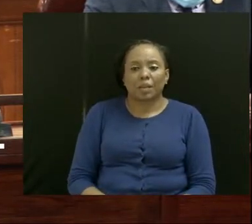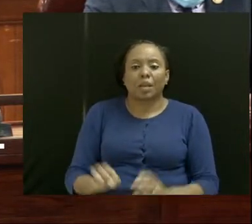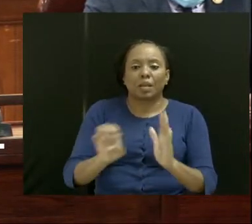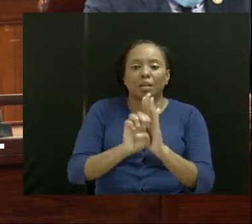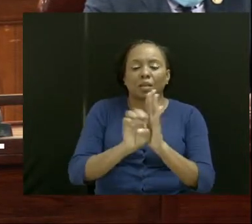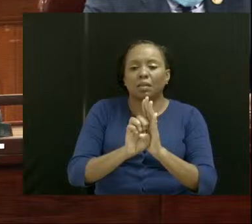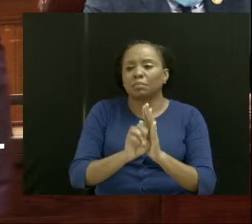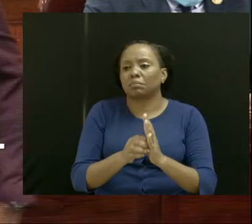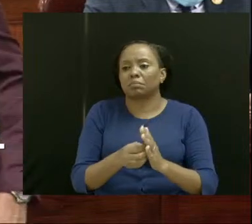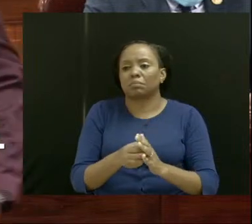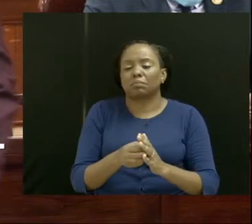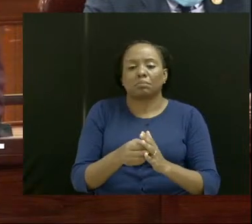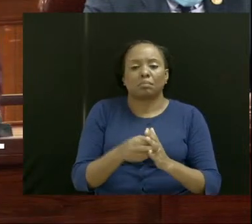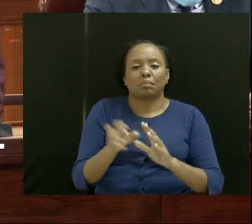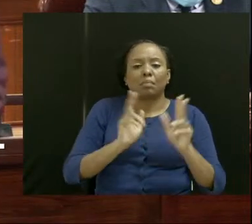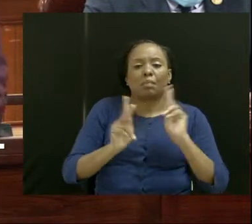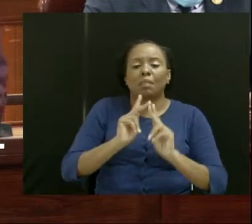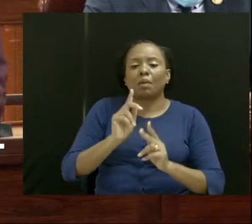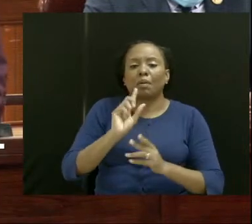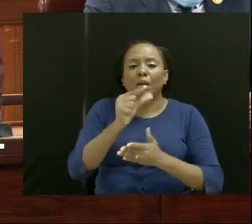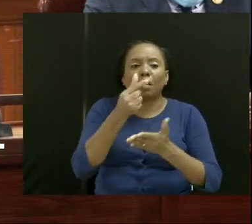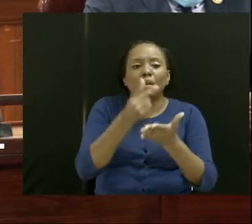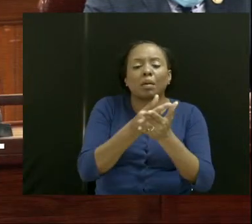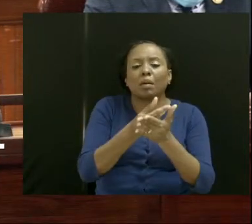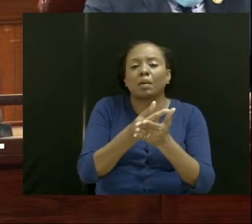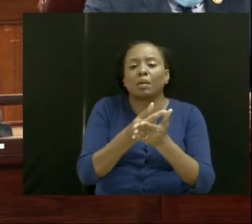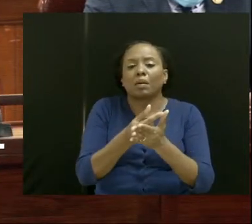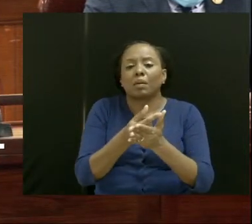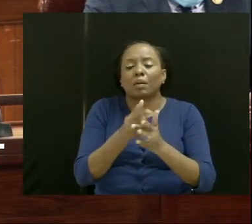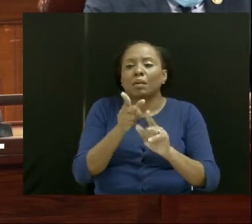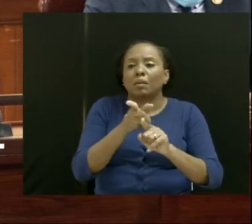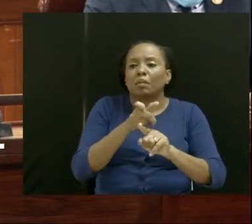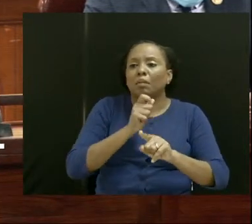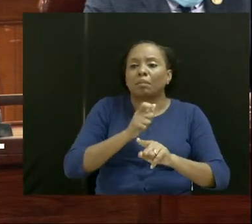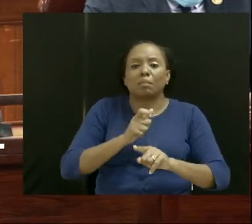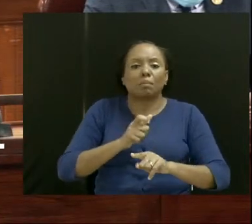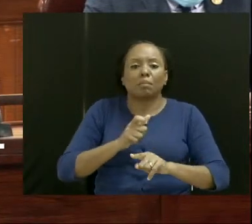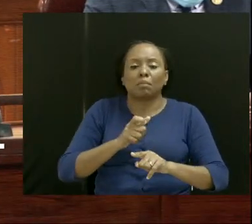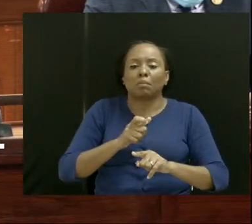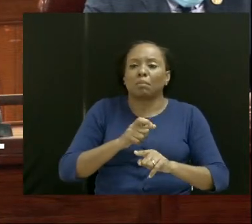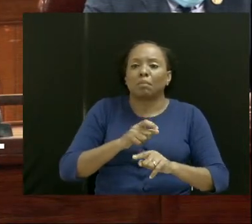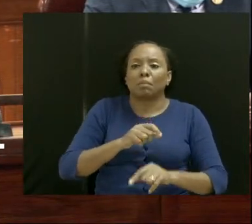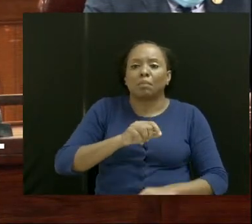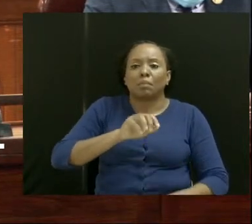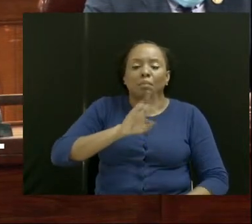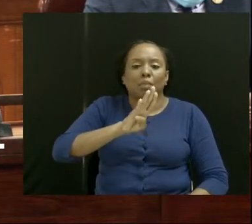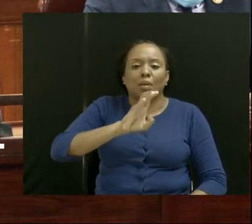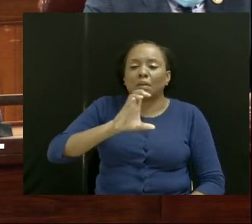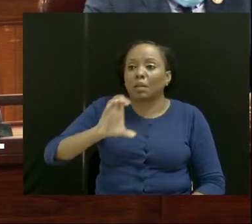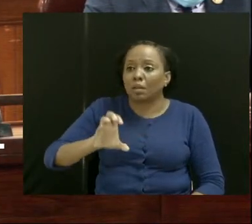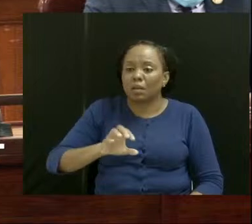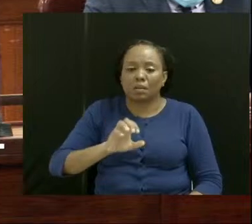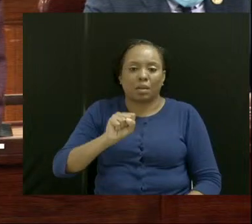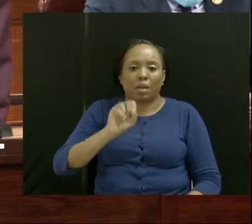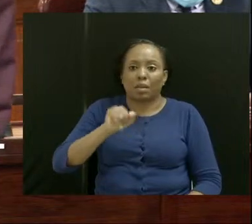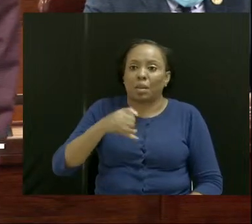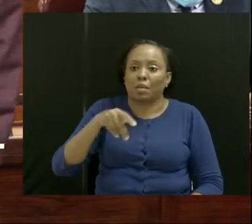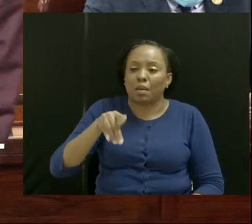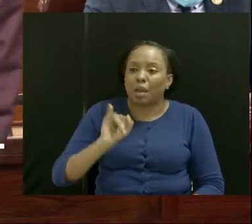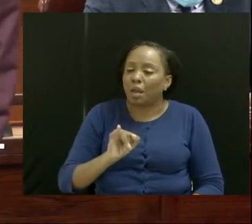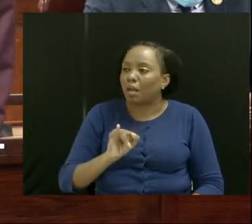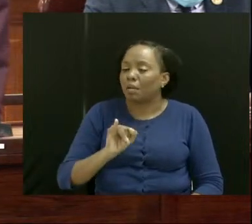of our tertiary level institutions with fine qualifications, Mr.